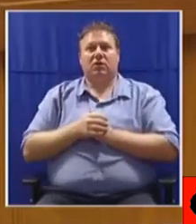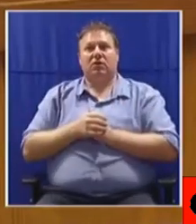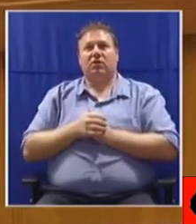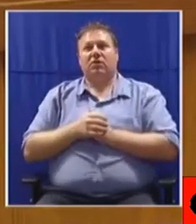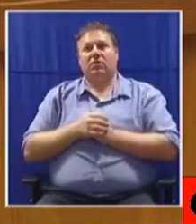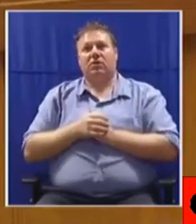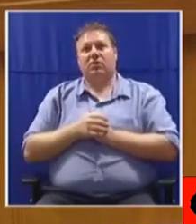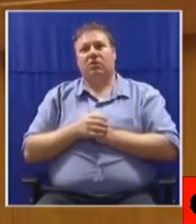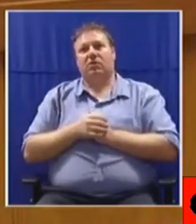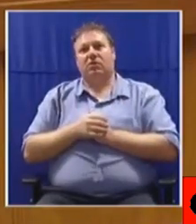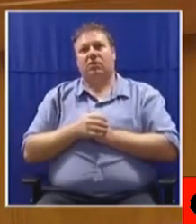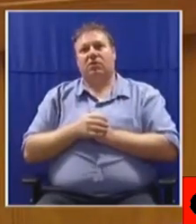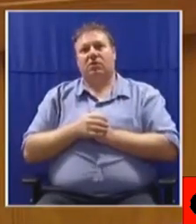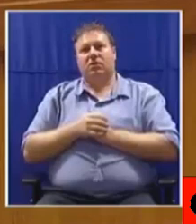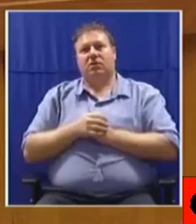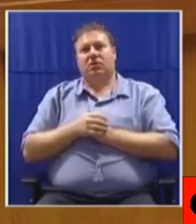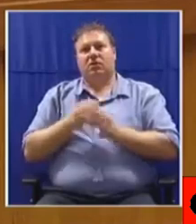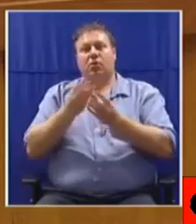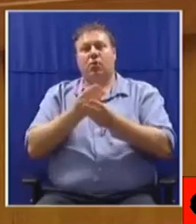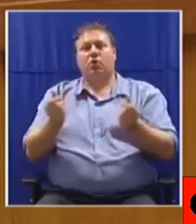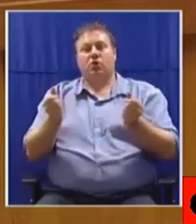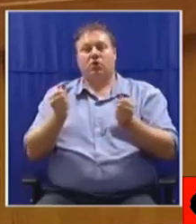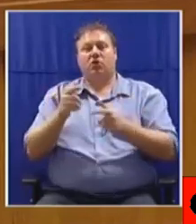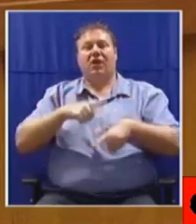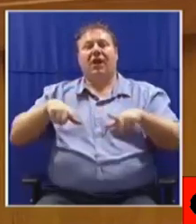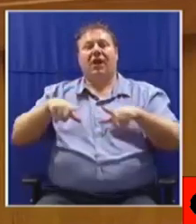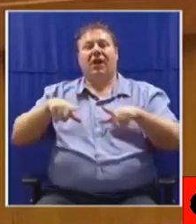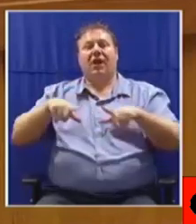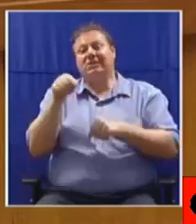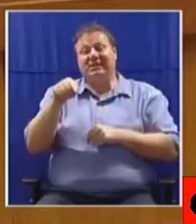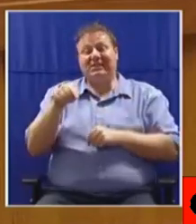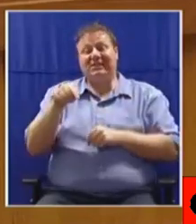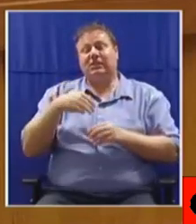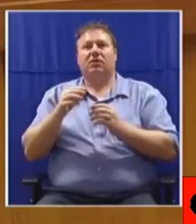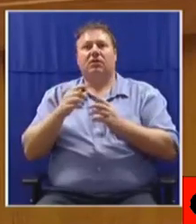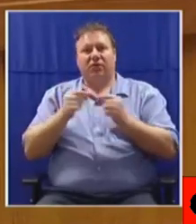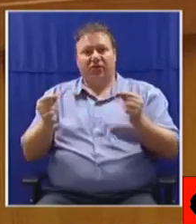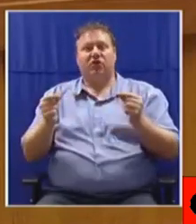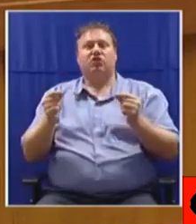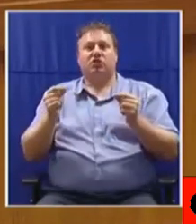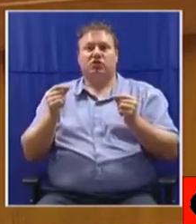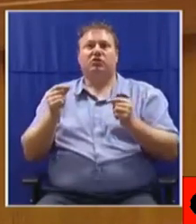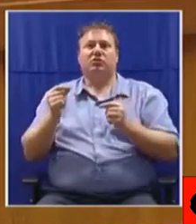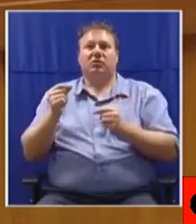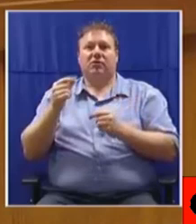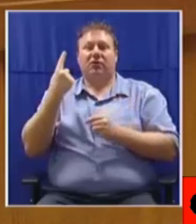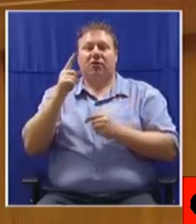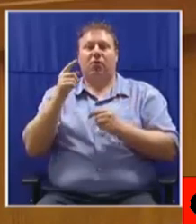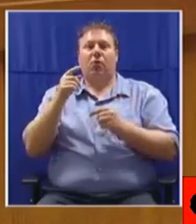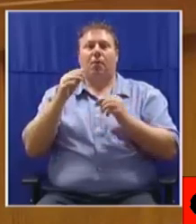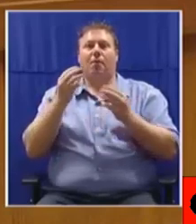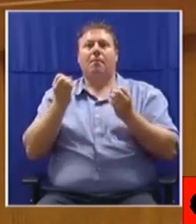resolution of the land question in South Africa transcends this generation. It will come after us